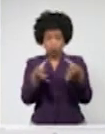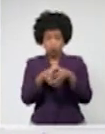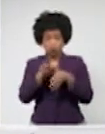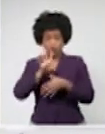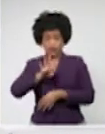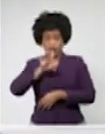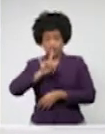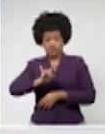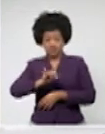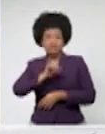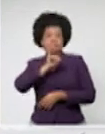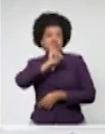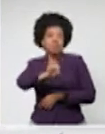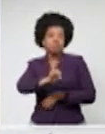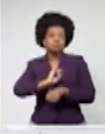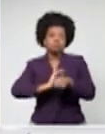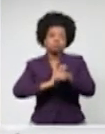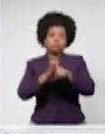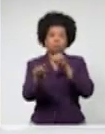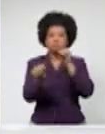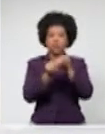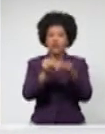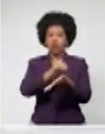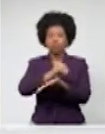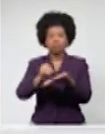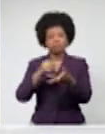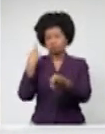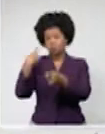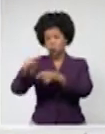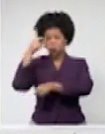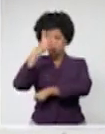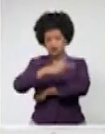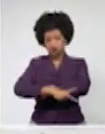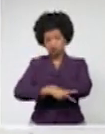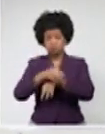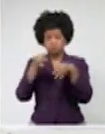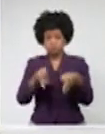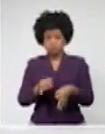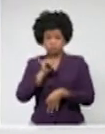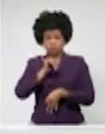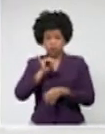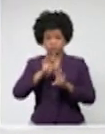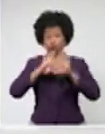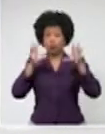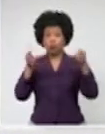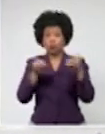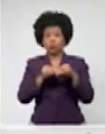male. 24 are female, which represents 49.6%.